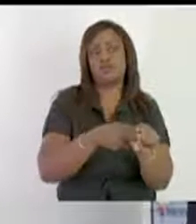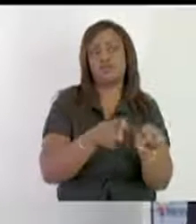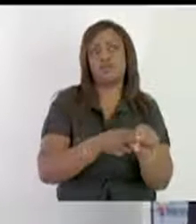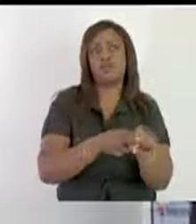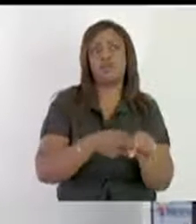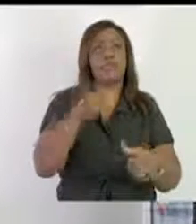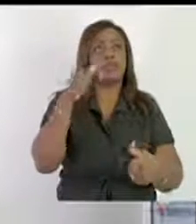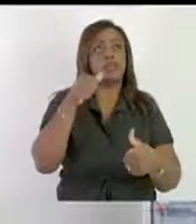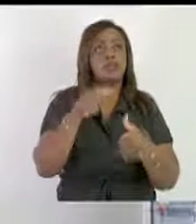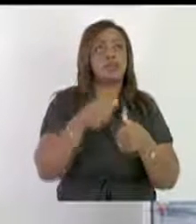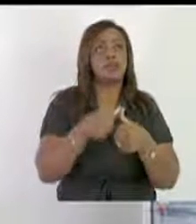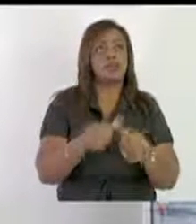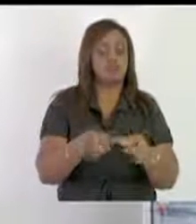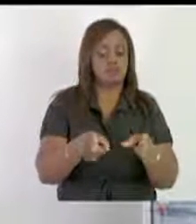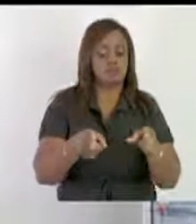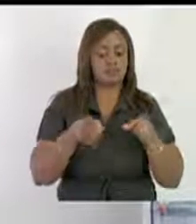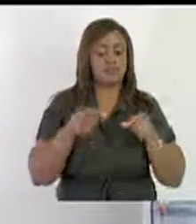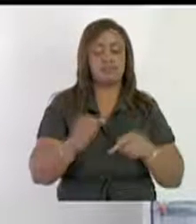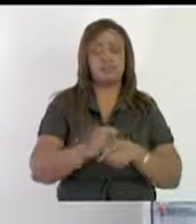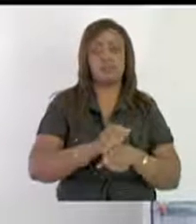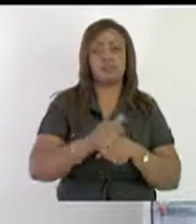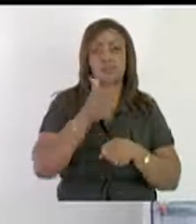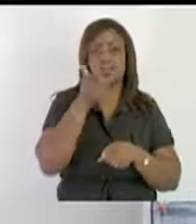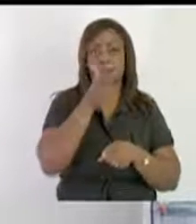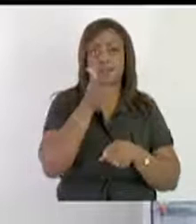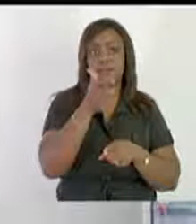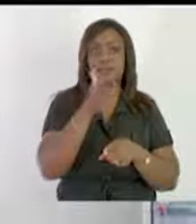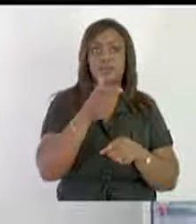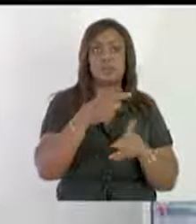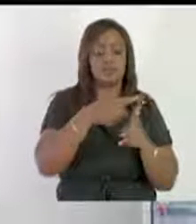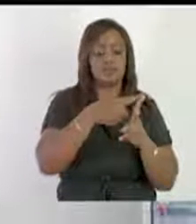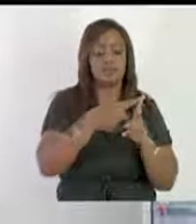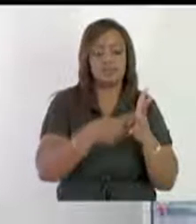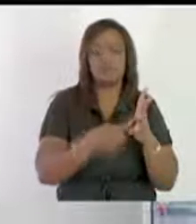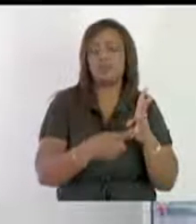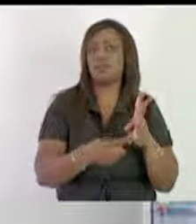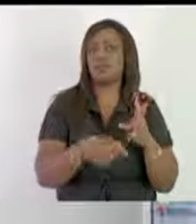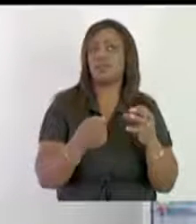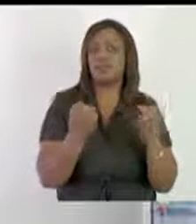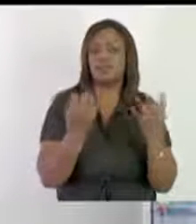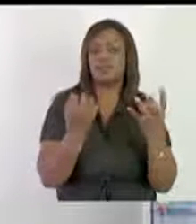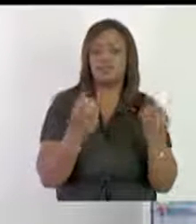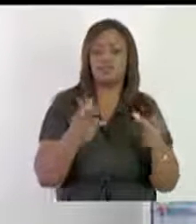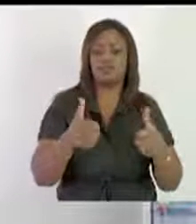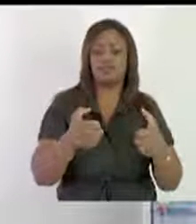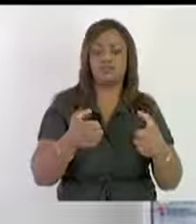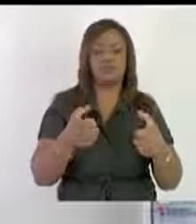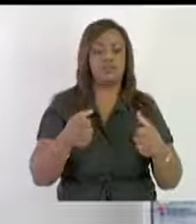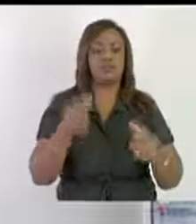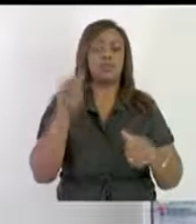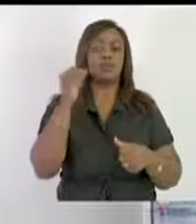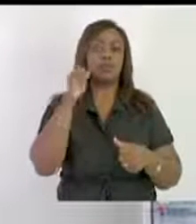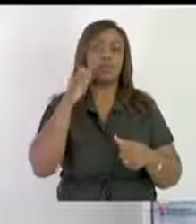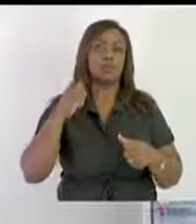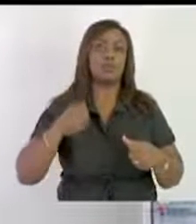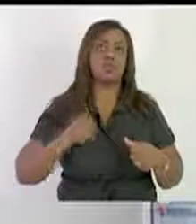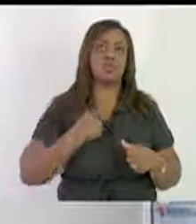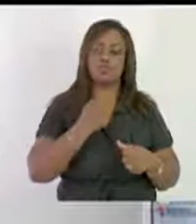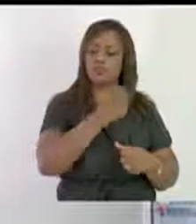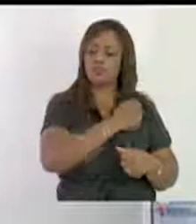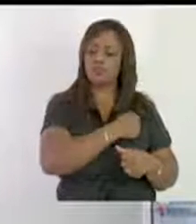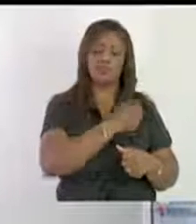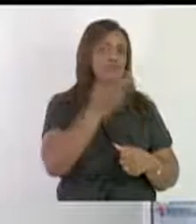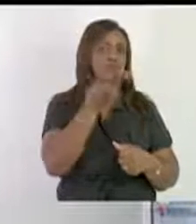the risky sexual practices are sex without a condom, multiple sexual partners, sugar daddies and sugar